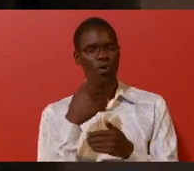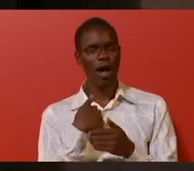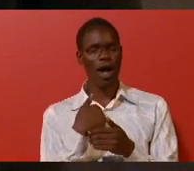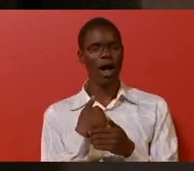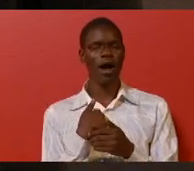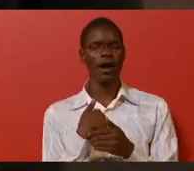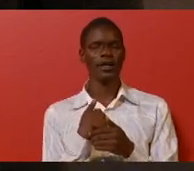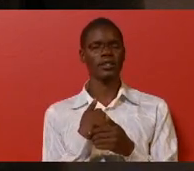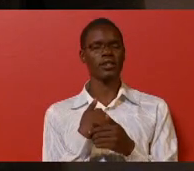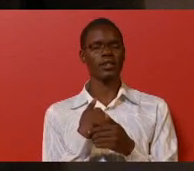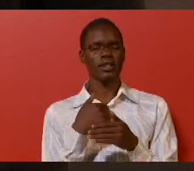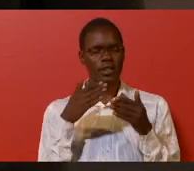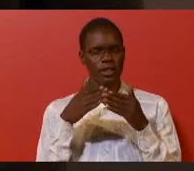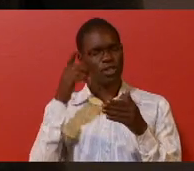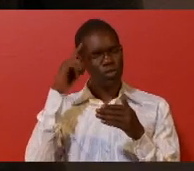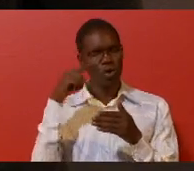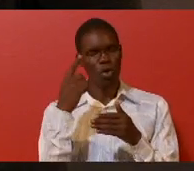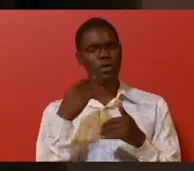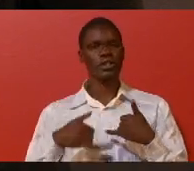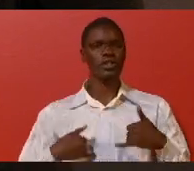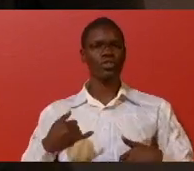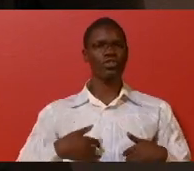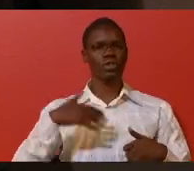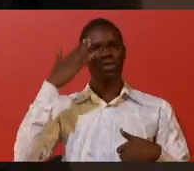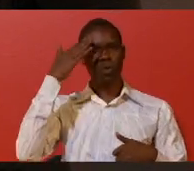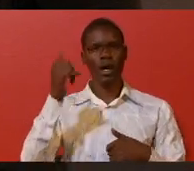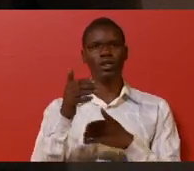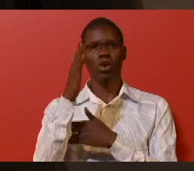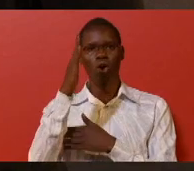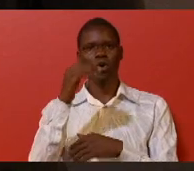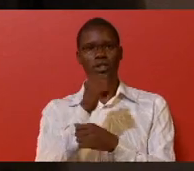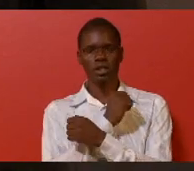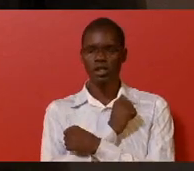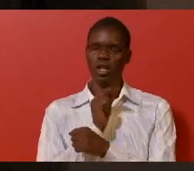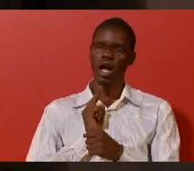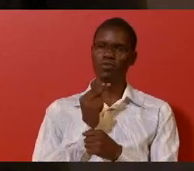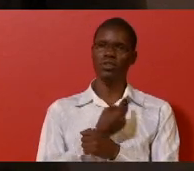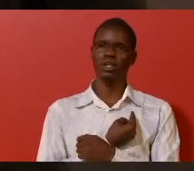just so for our pleasure and our joy, because he loves us.